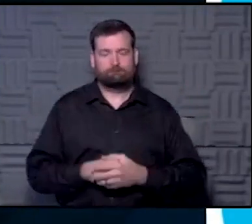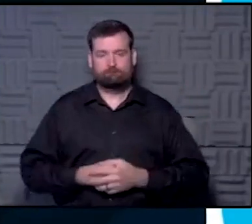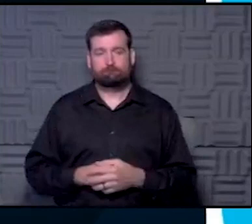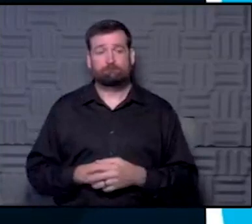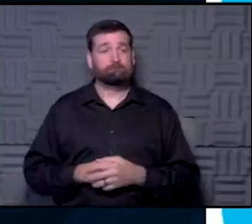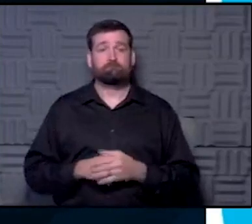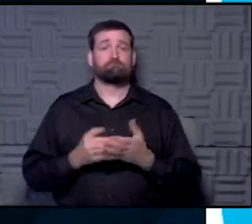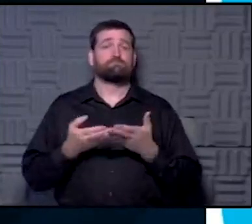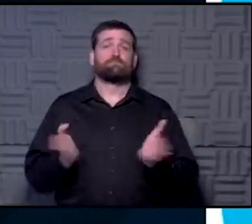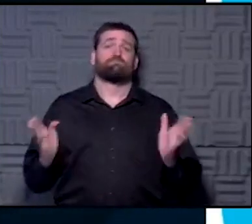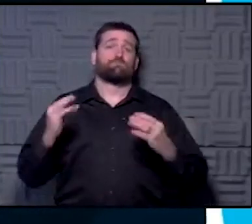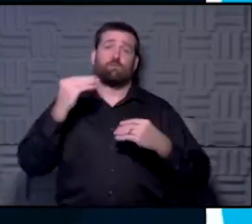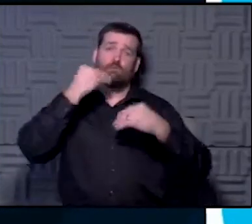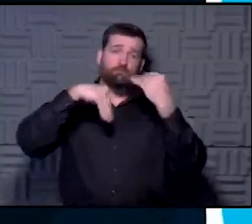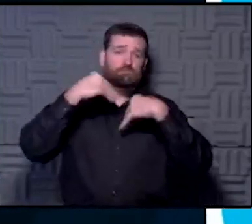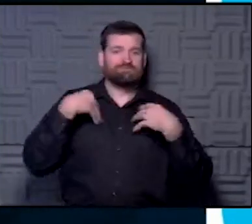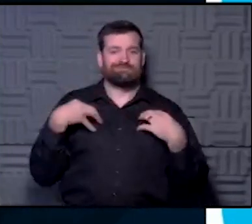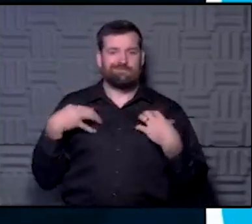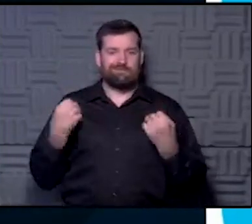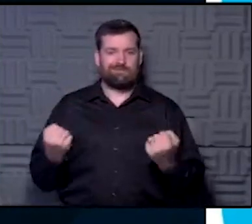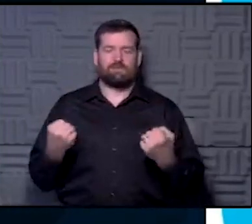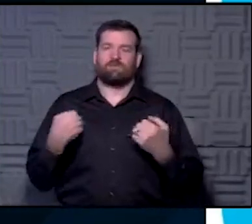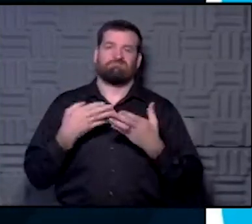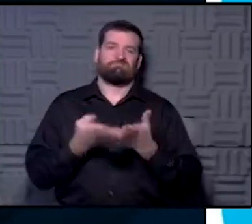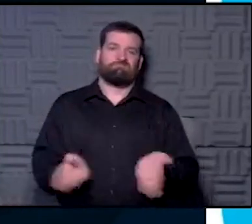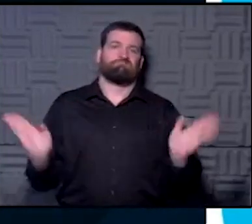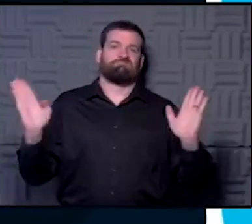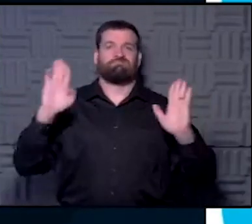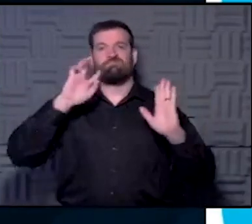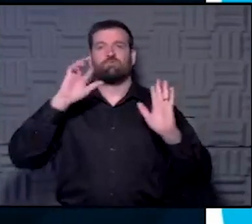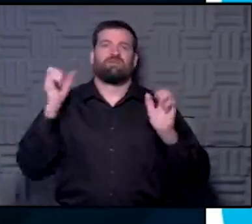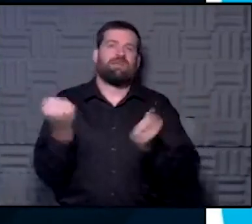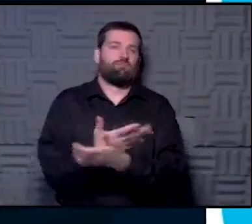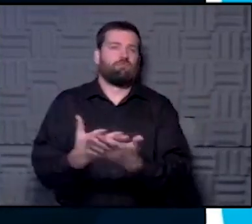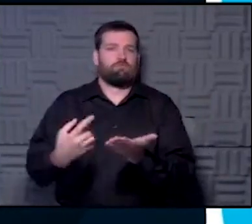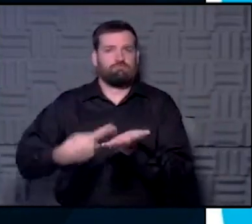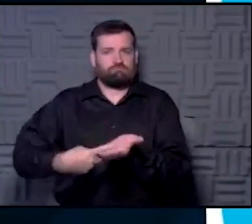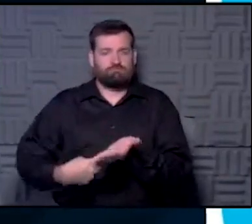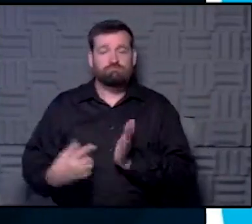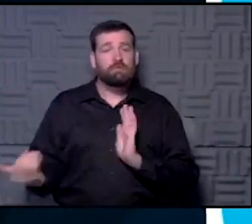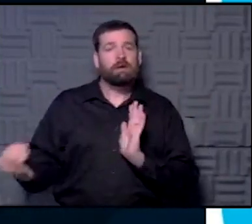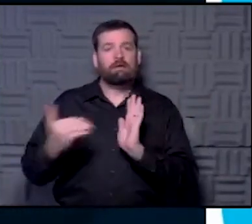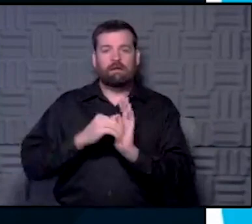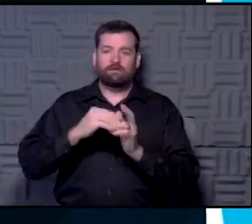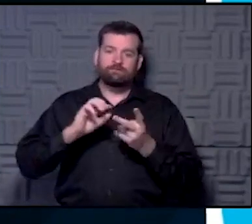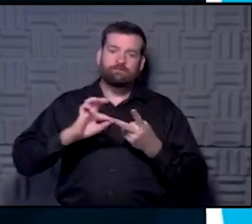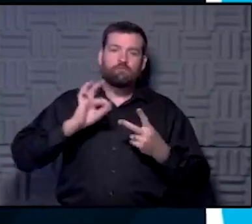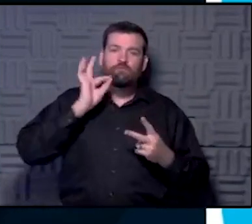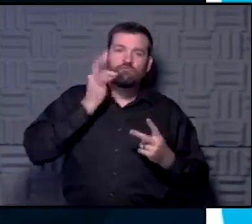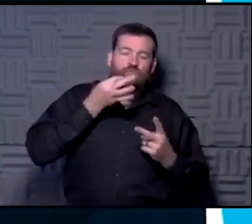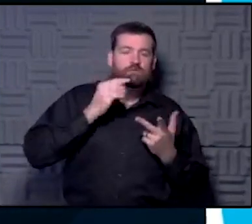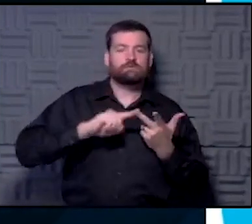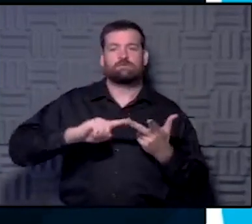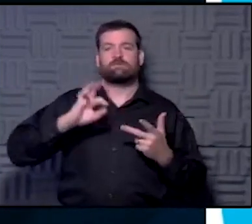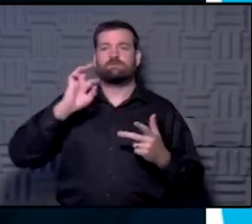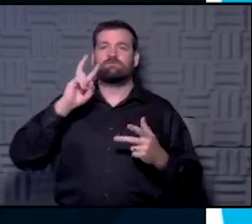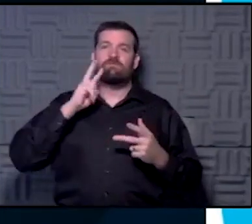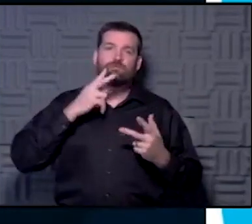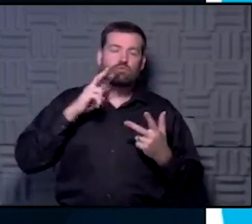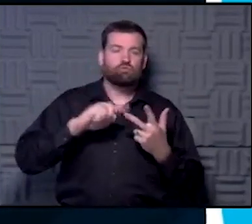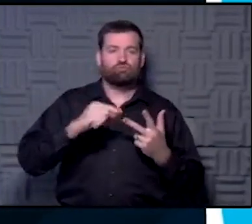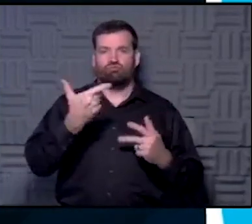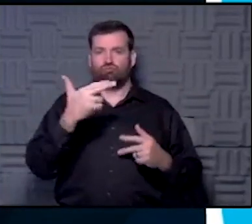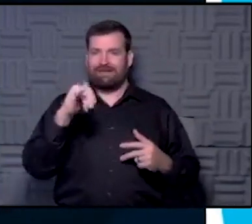General healthy foods. It's the same across the board for everything we talk about. Again, it's going to be fruits, vegetables,